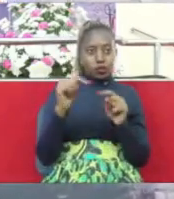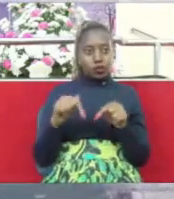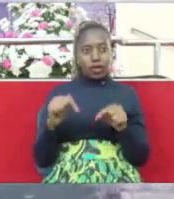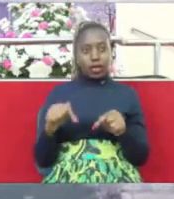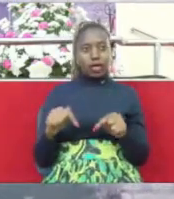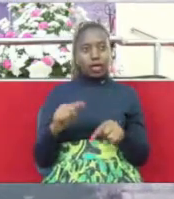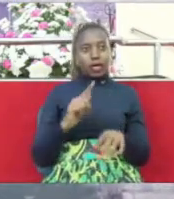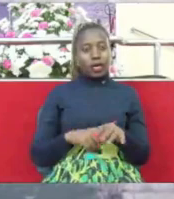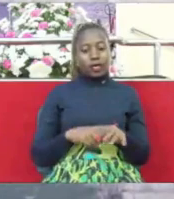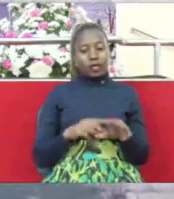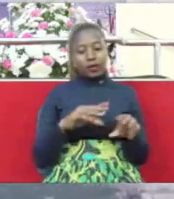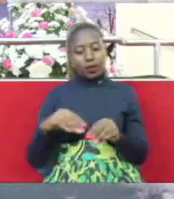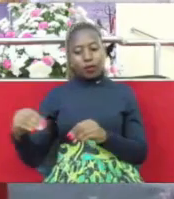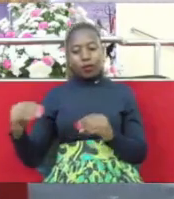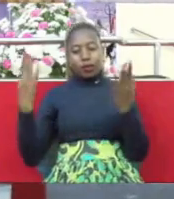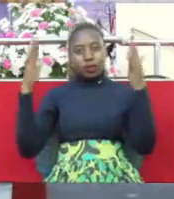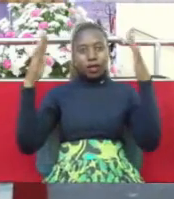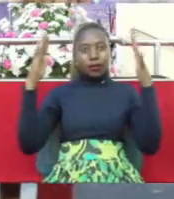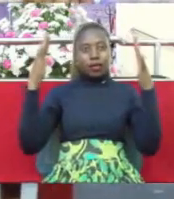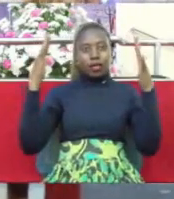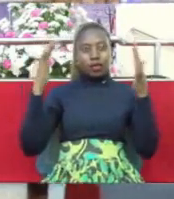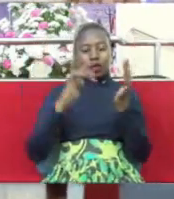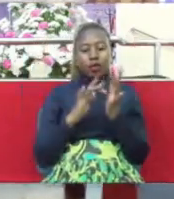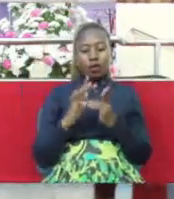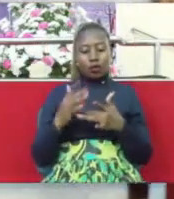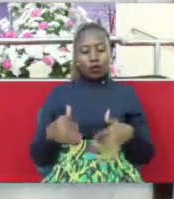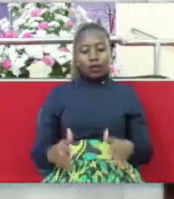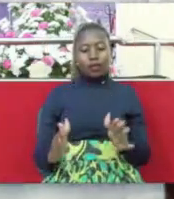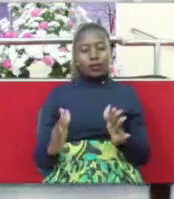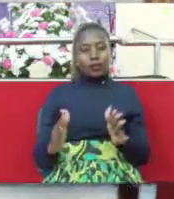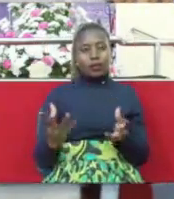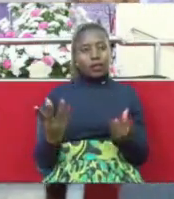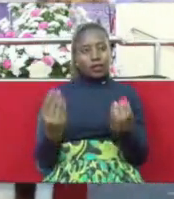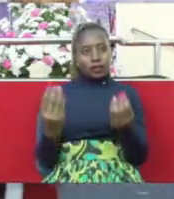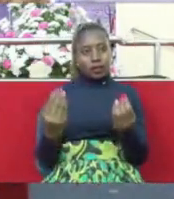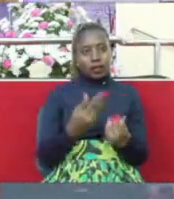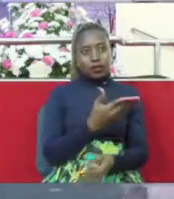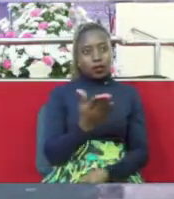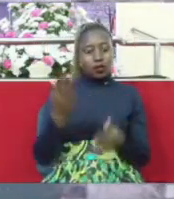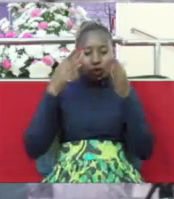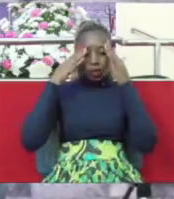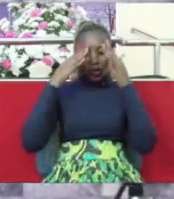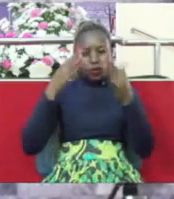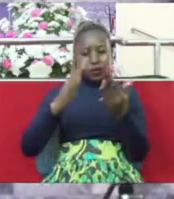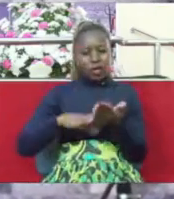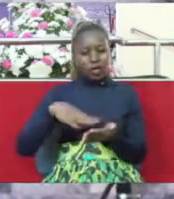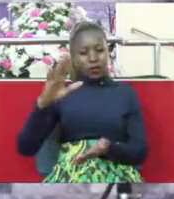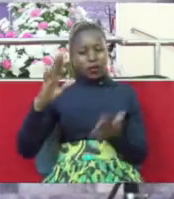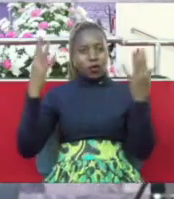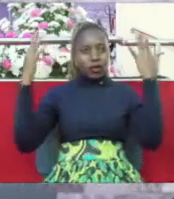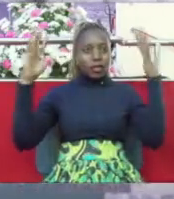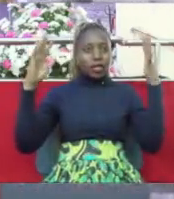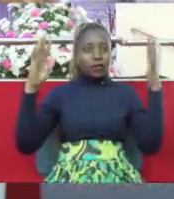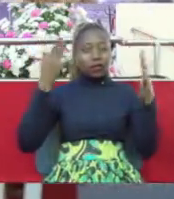the celebration of Christmas. Tunapoingia katika sherehe za Christmas. It's very easy for us to focus so much on the celebration until we forget